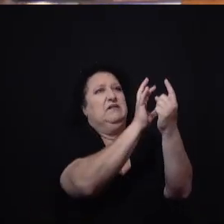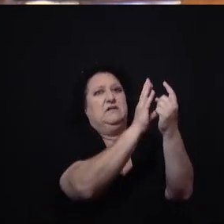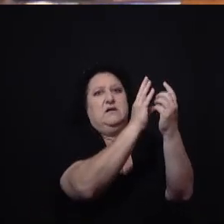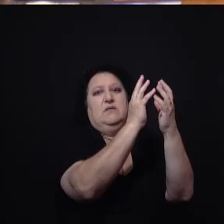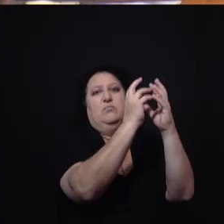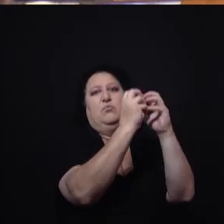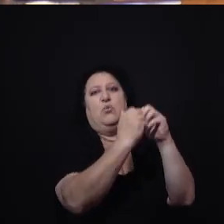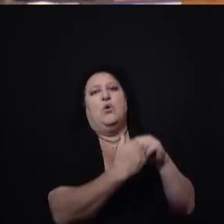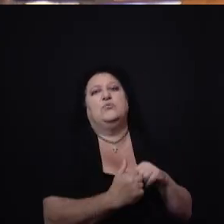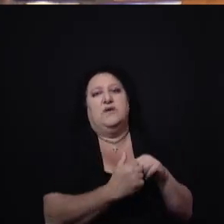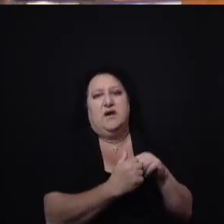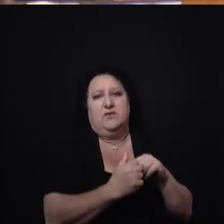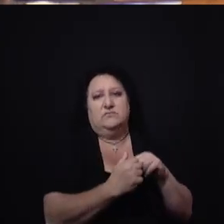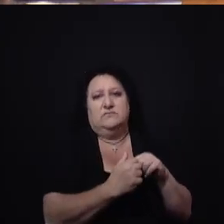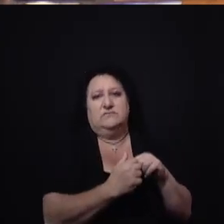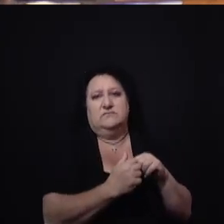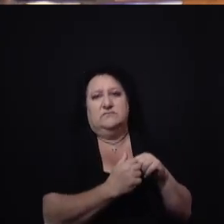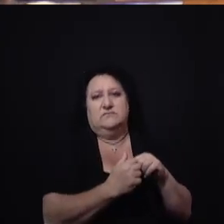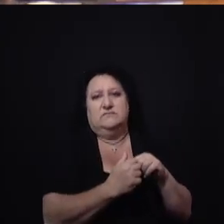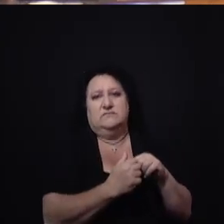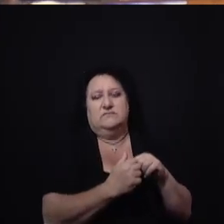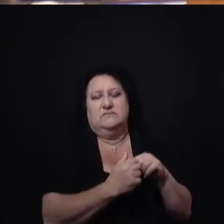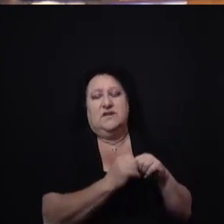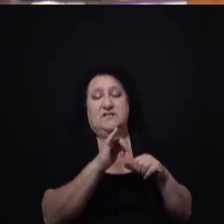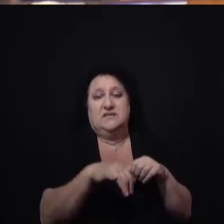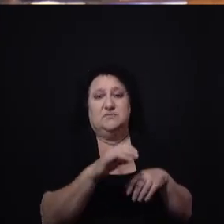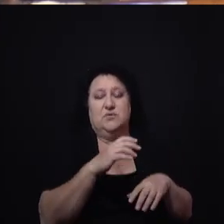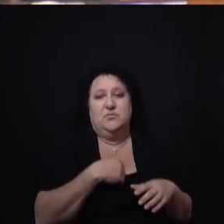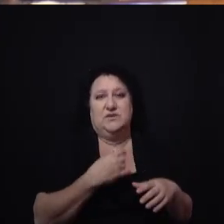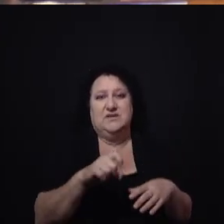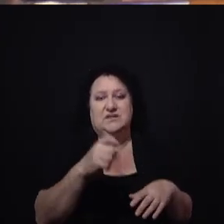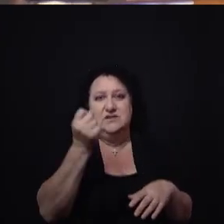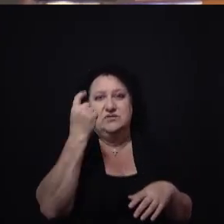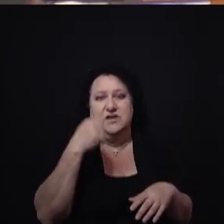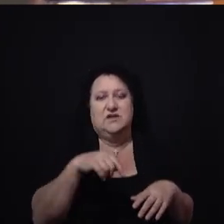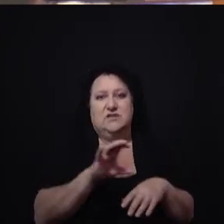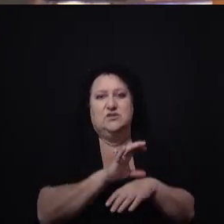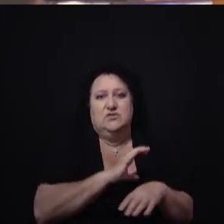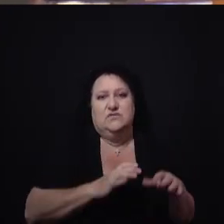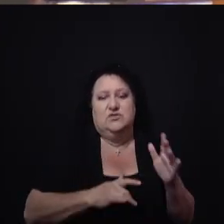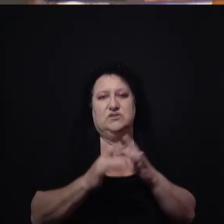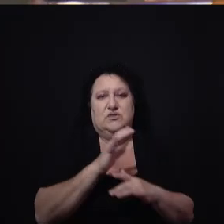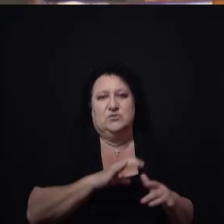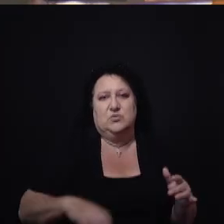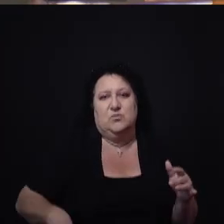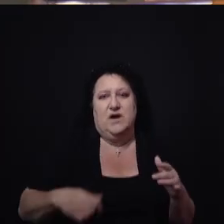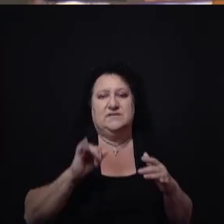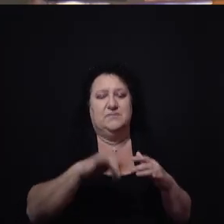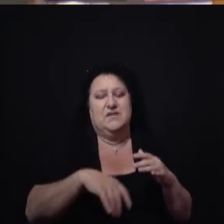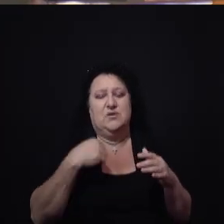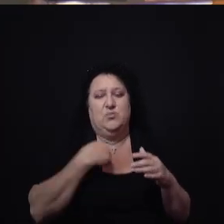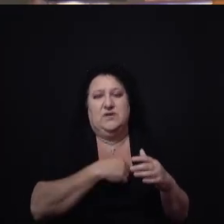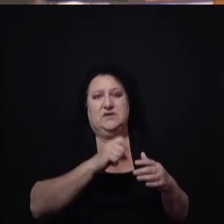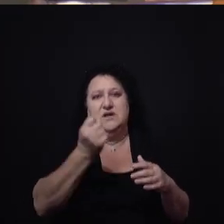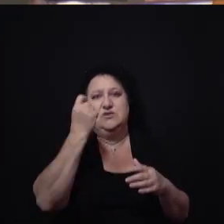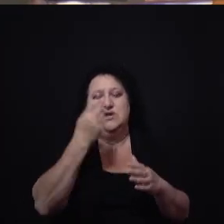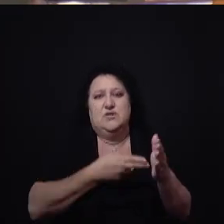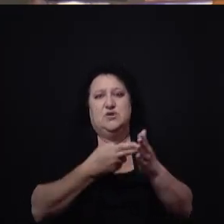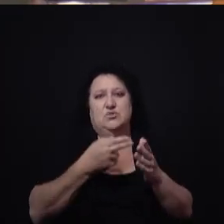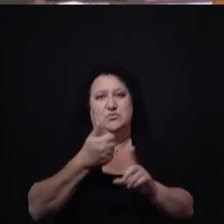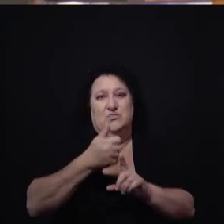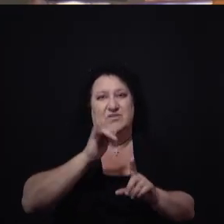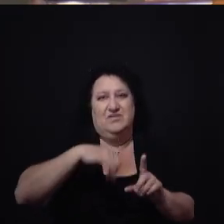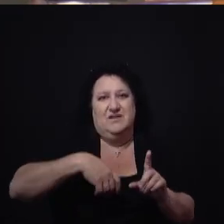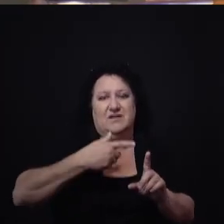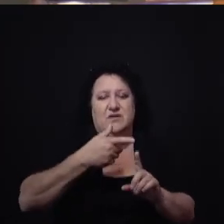Because when we start to live in that truth, the world will be in awe. They will say, how is it? How is it that you love one